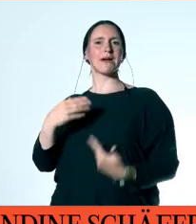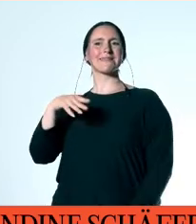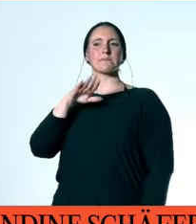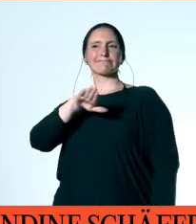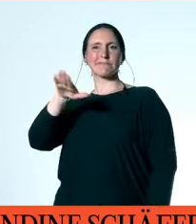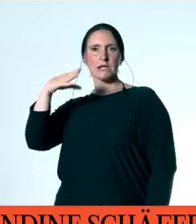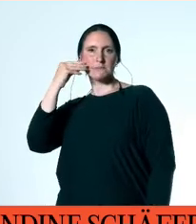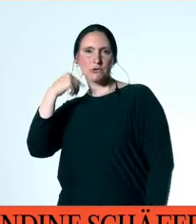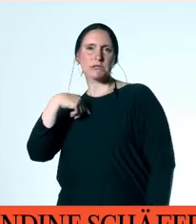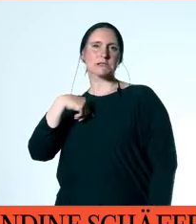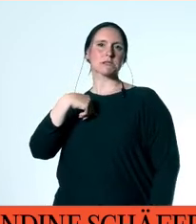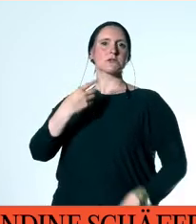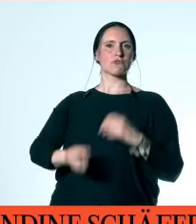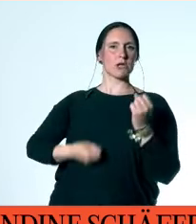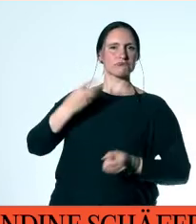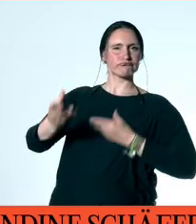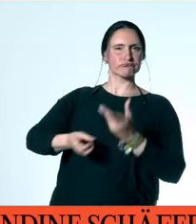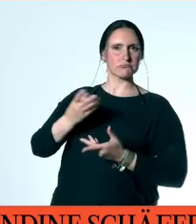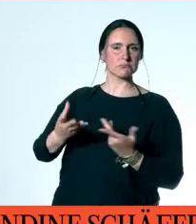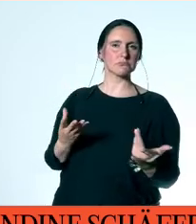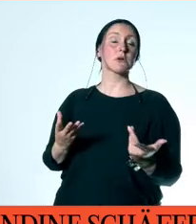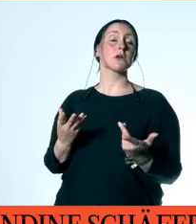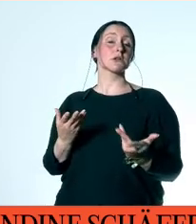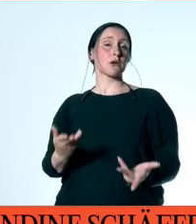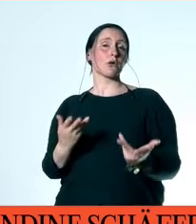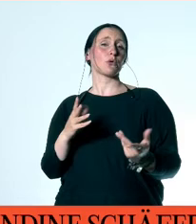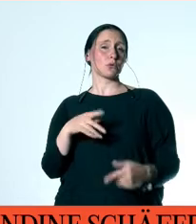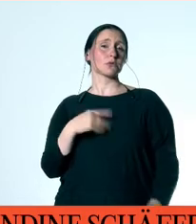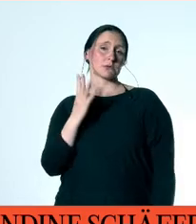the beauty of like being in a collective as well.